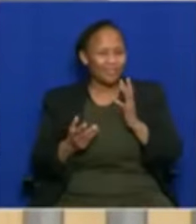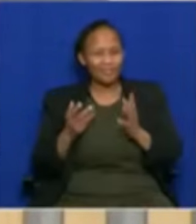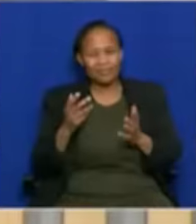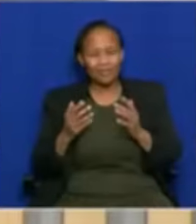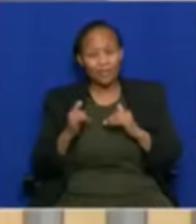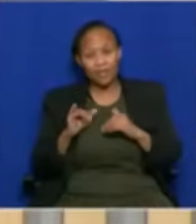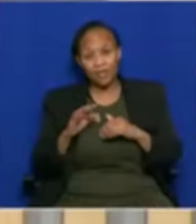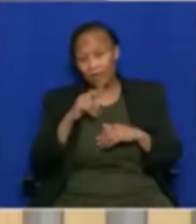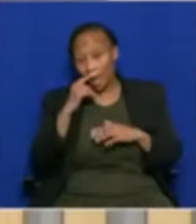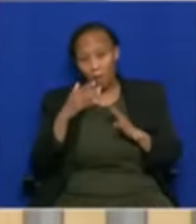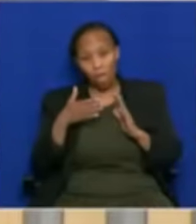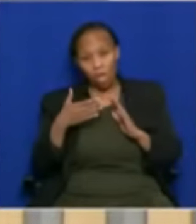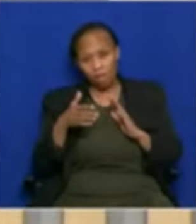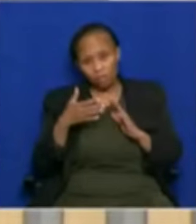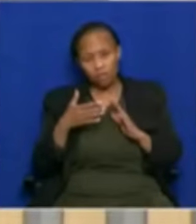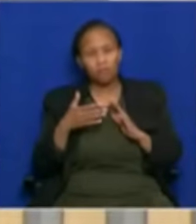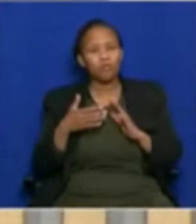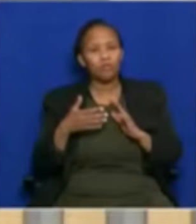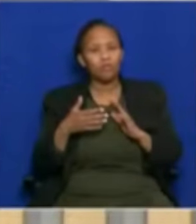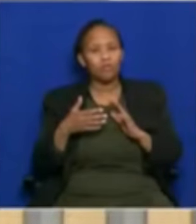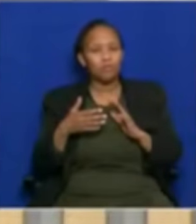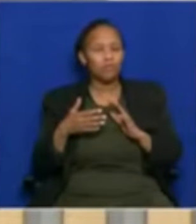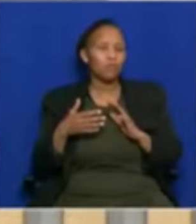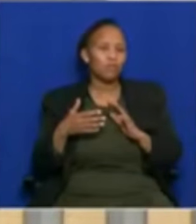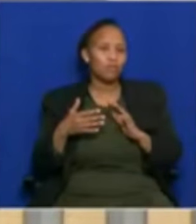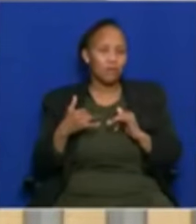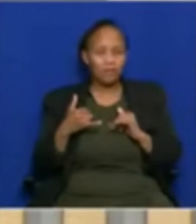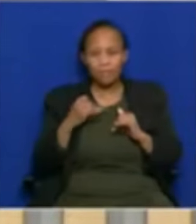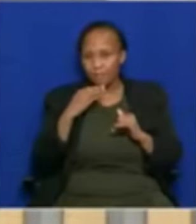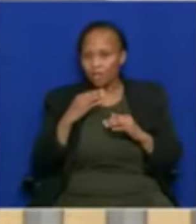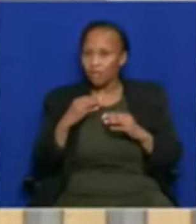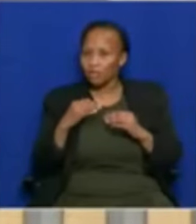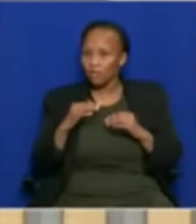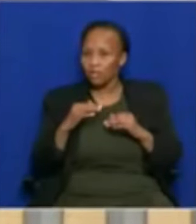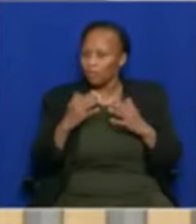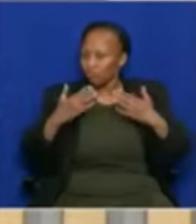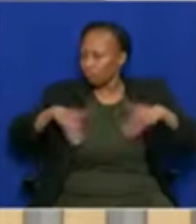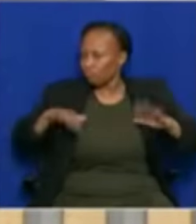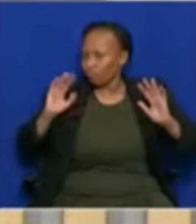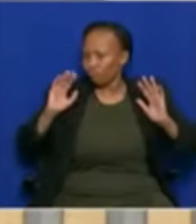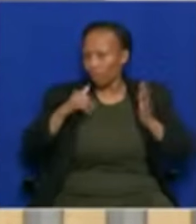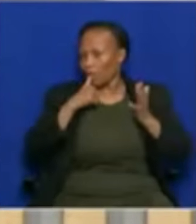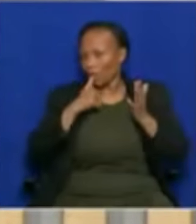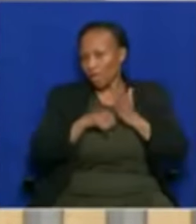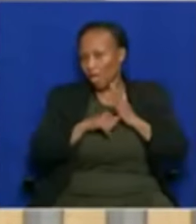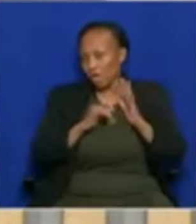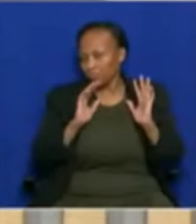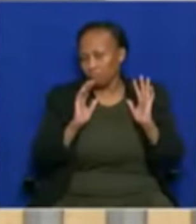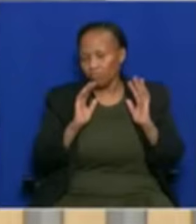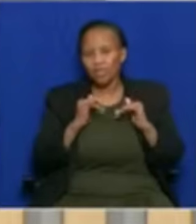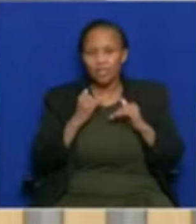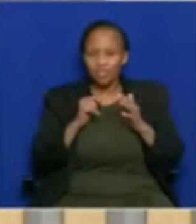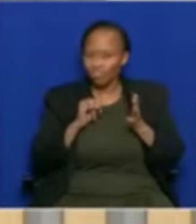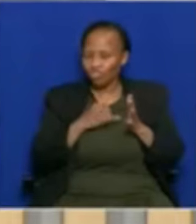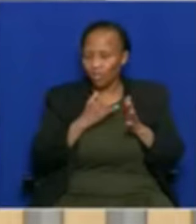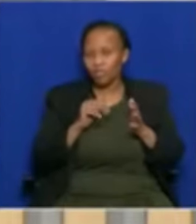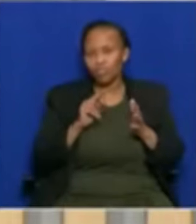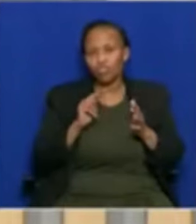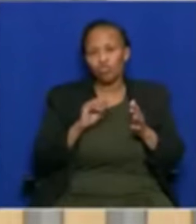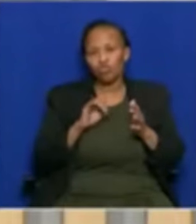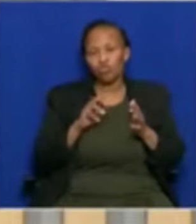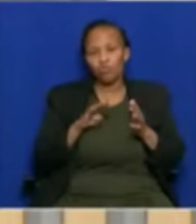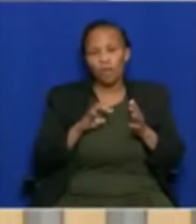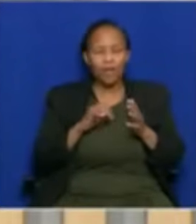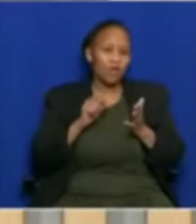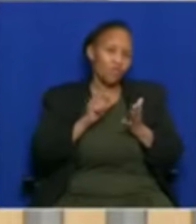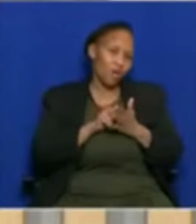then he doesn't know. Then he's got no business on this letter, because she's writing it. She's the inquiries, and she's putting her title at the bottom. That's the